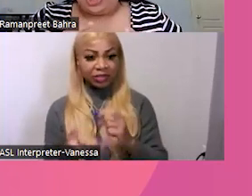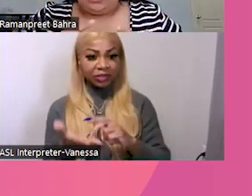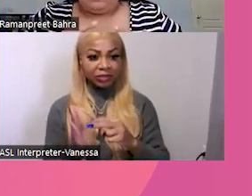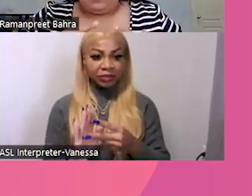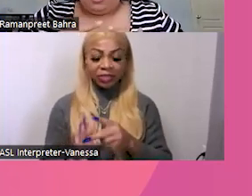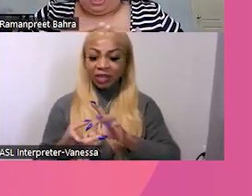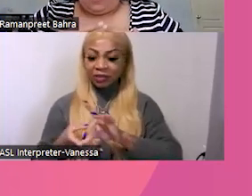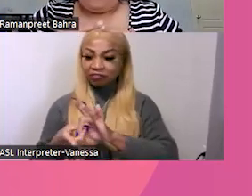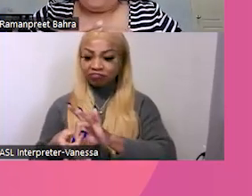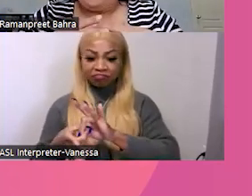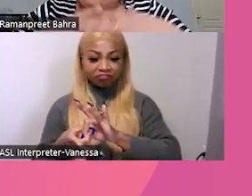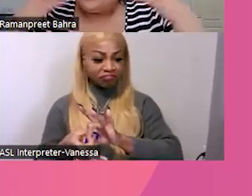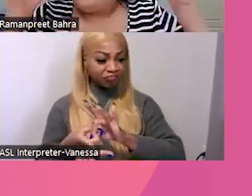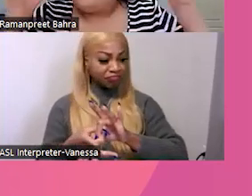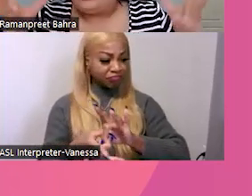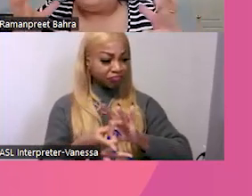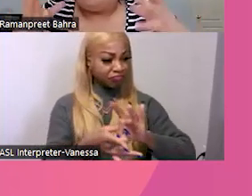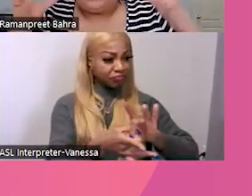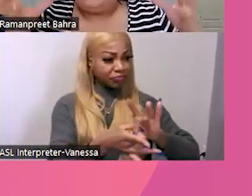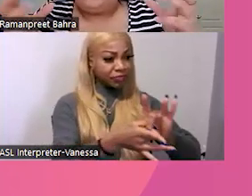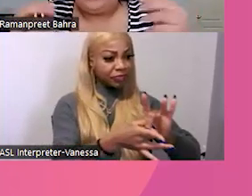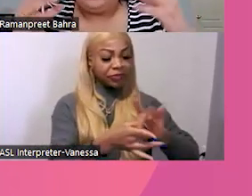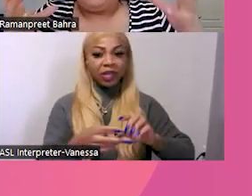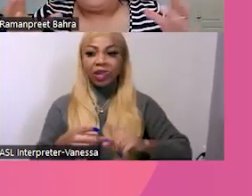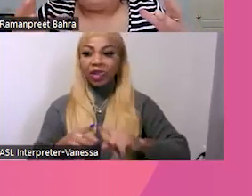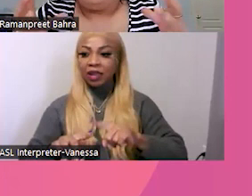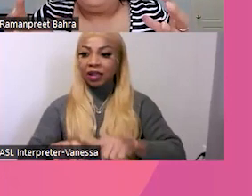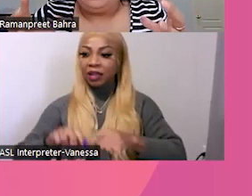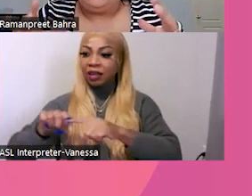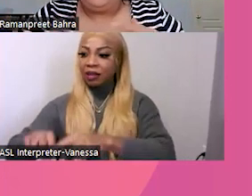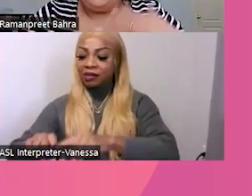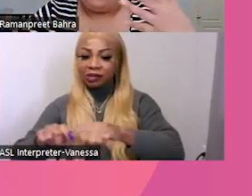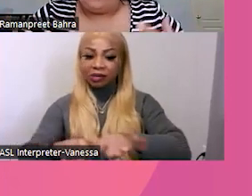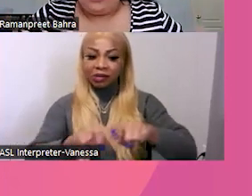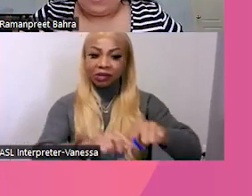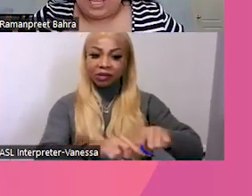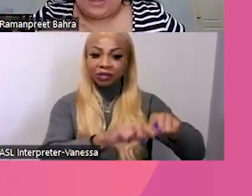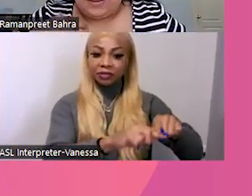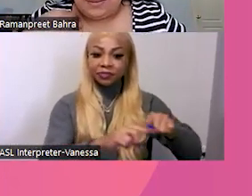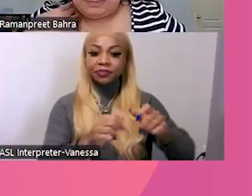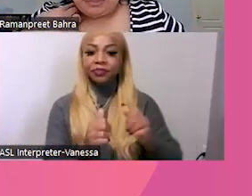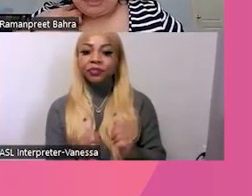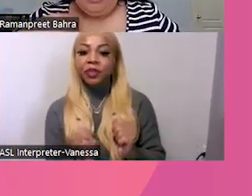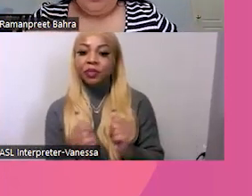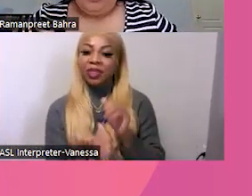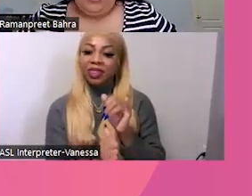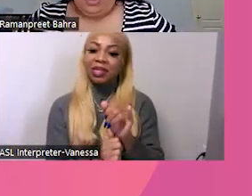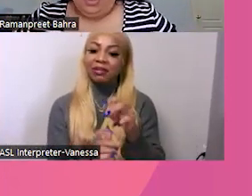connections, these webs of interdependency and intersectionality through this lens.